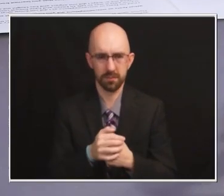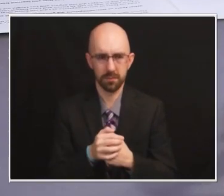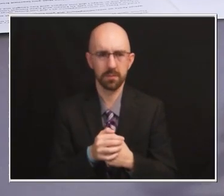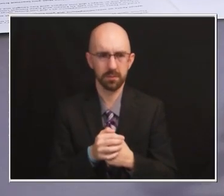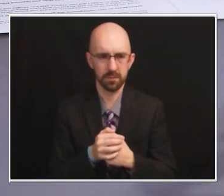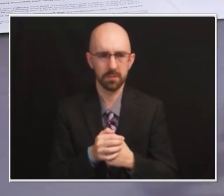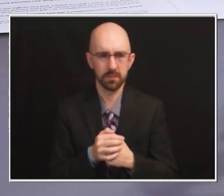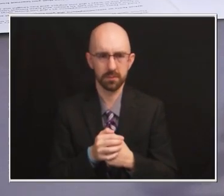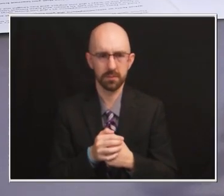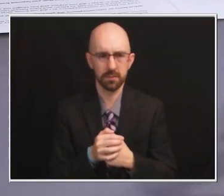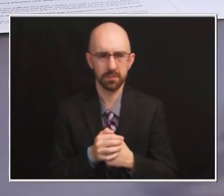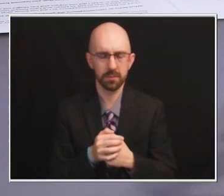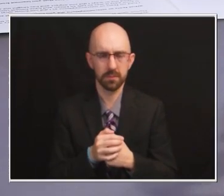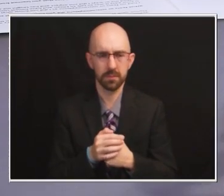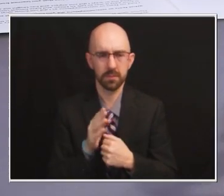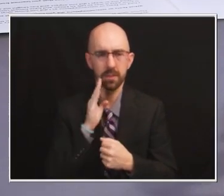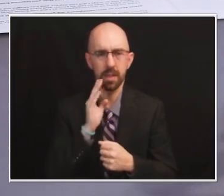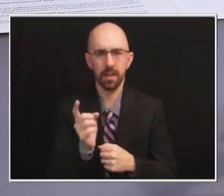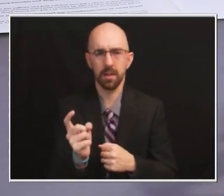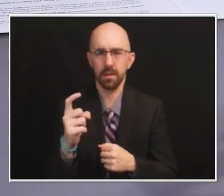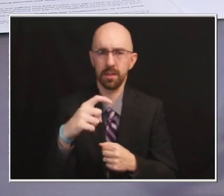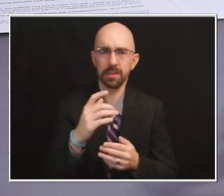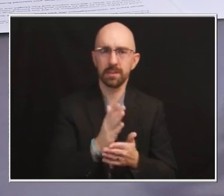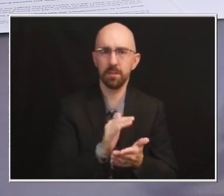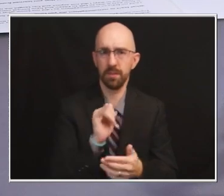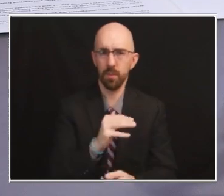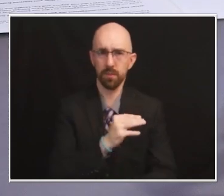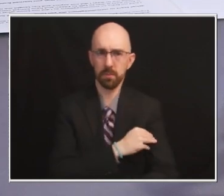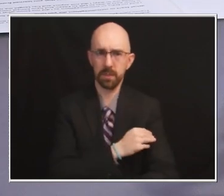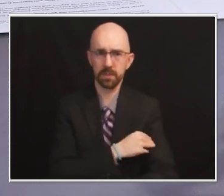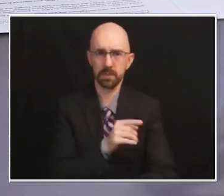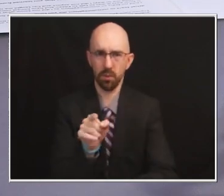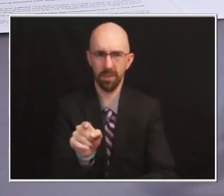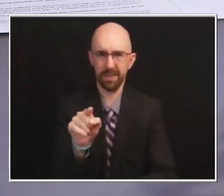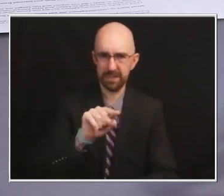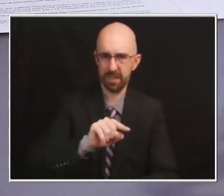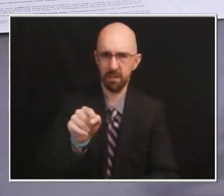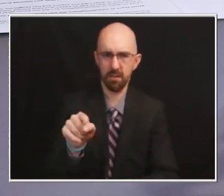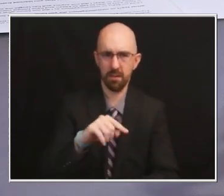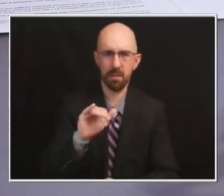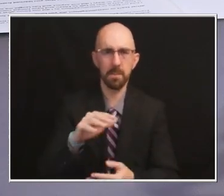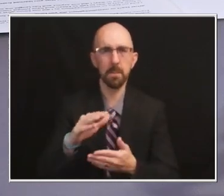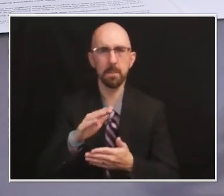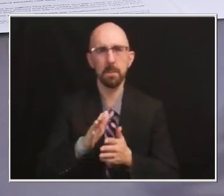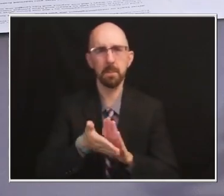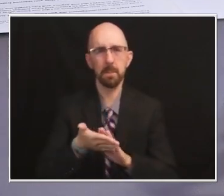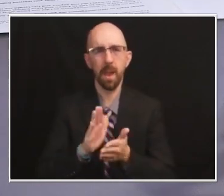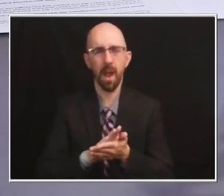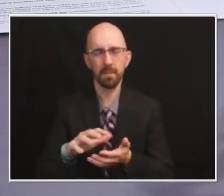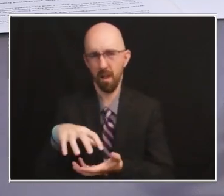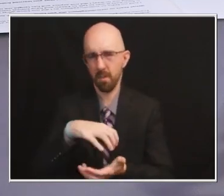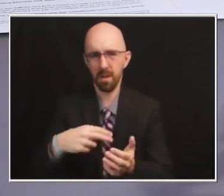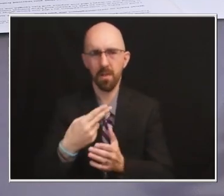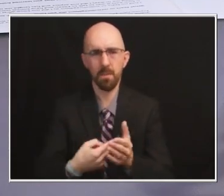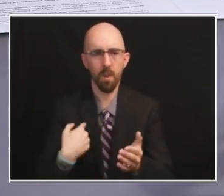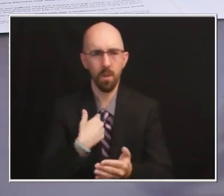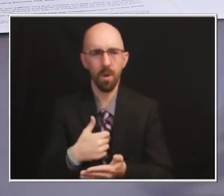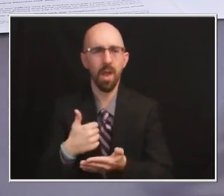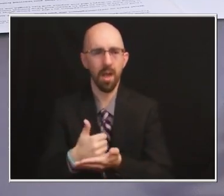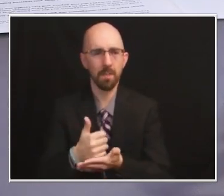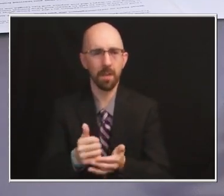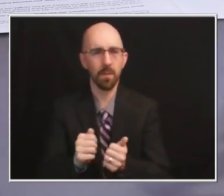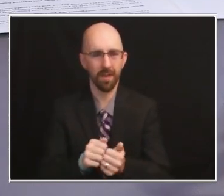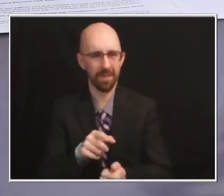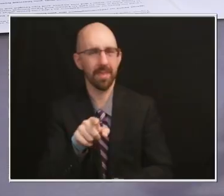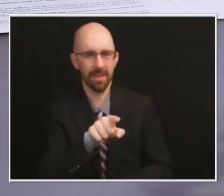then get to some of these muscles. So it becomes a combination of both. We're helping with, here we got So you're muscles trying to